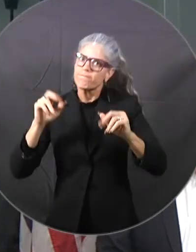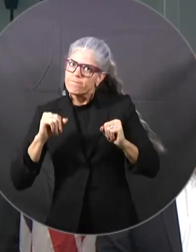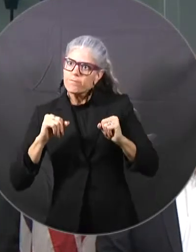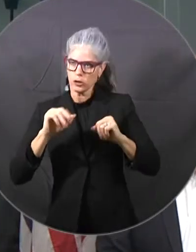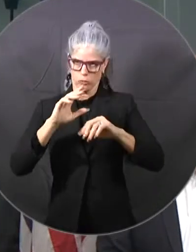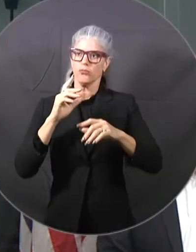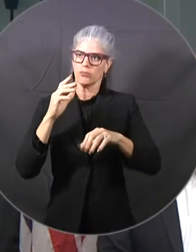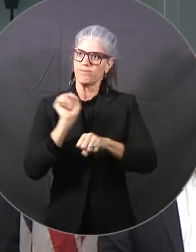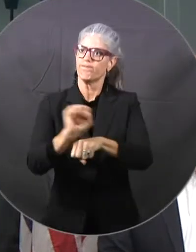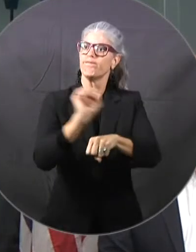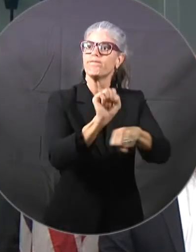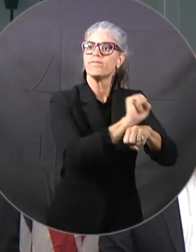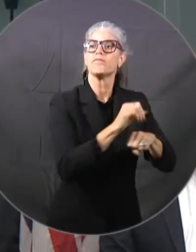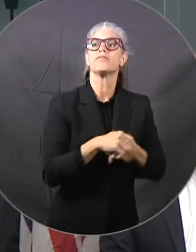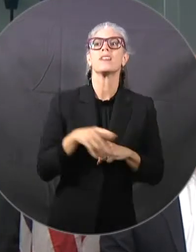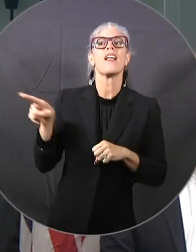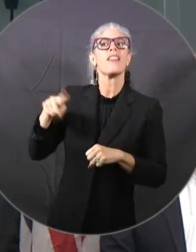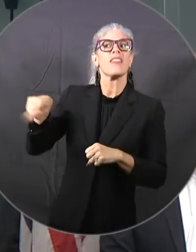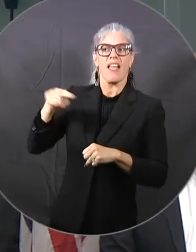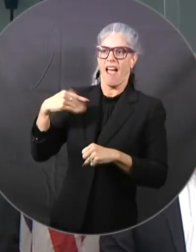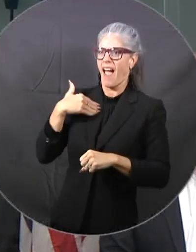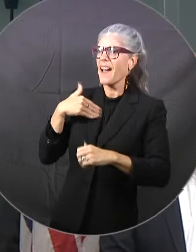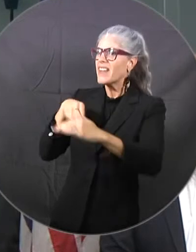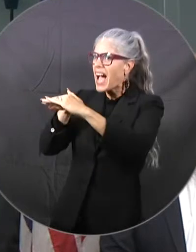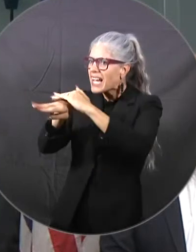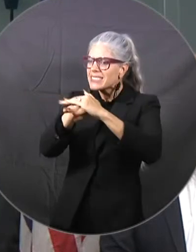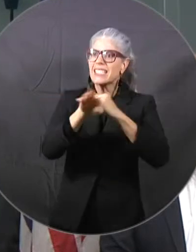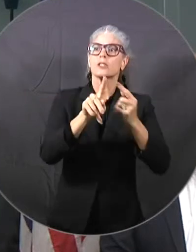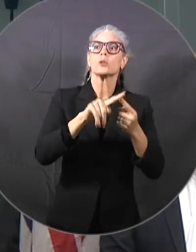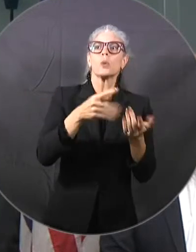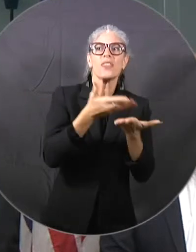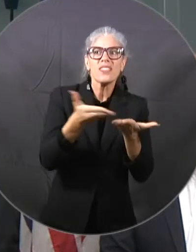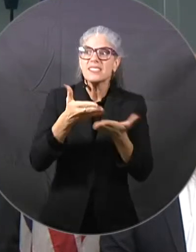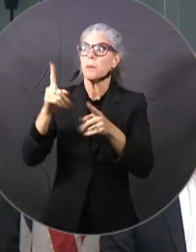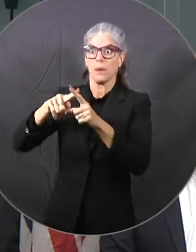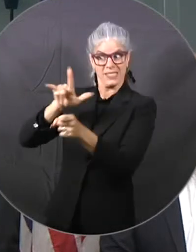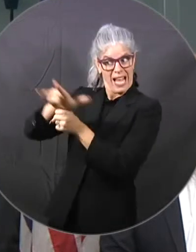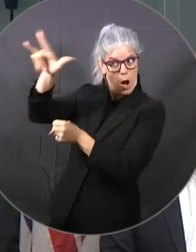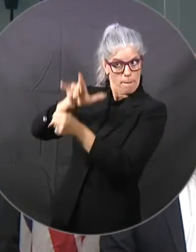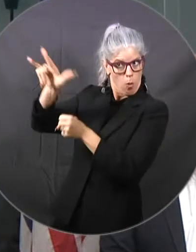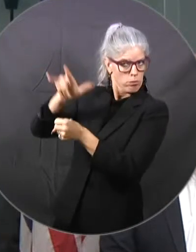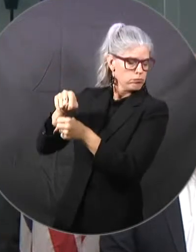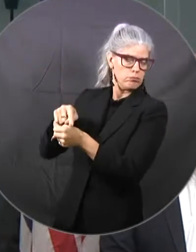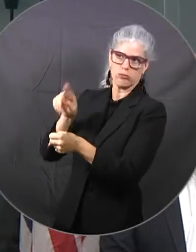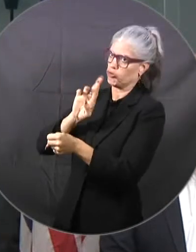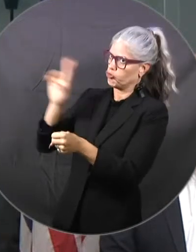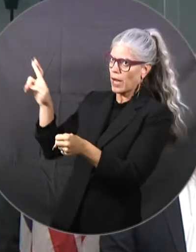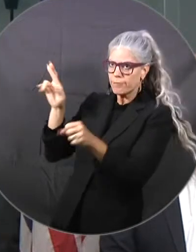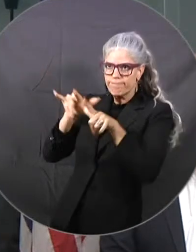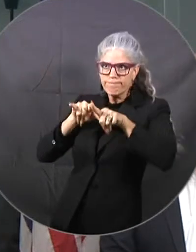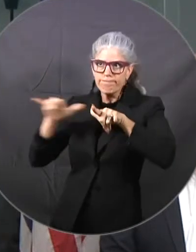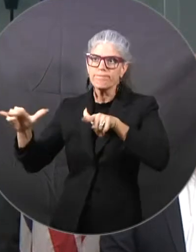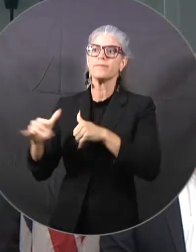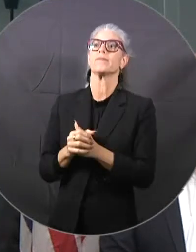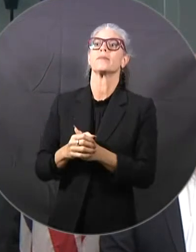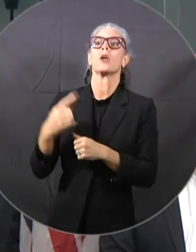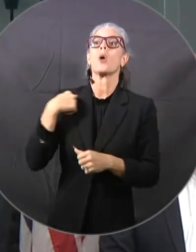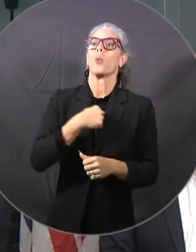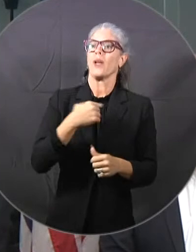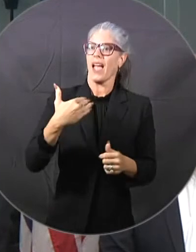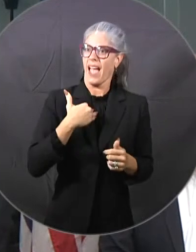the air. We have already deployed 247 of the Starlink internet devices. We have